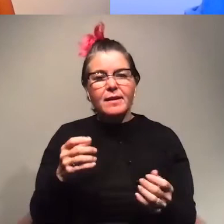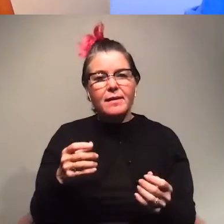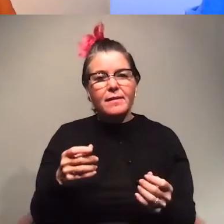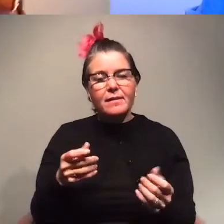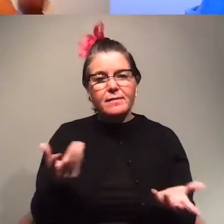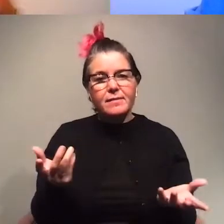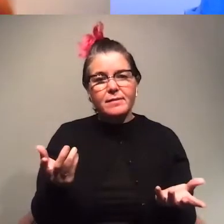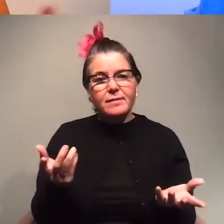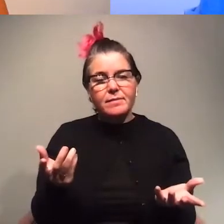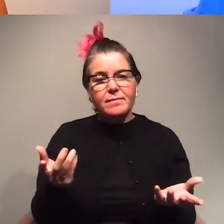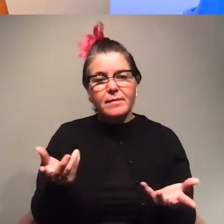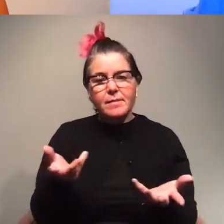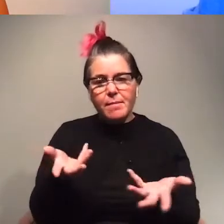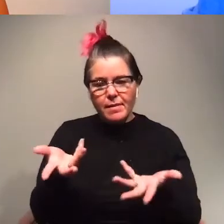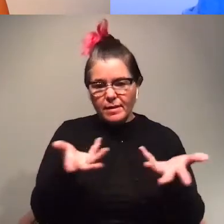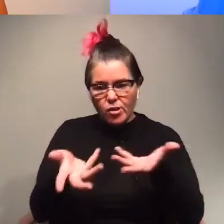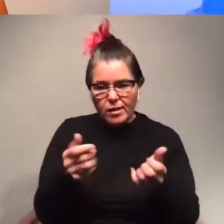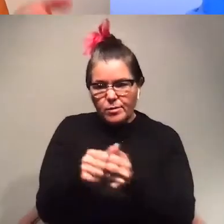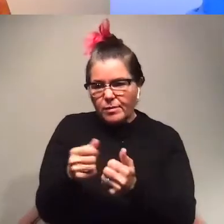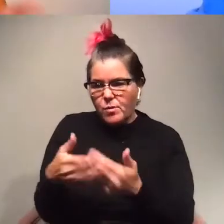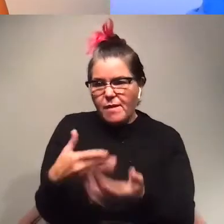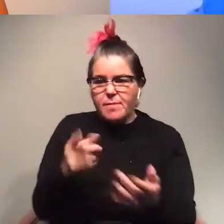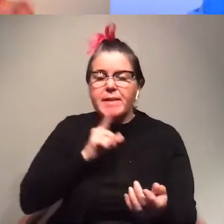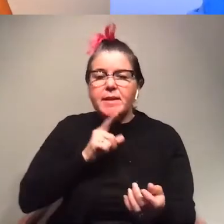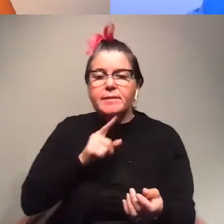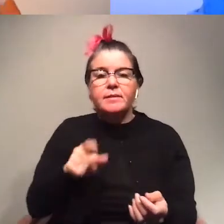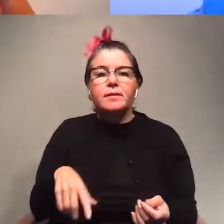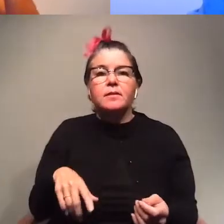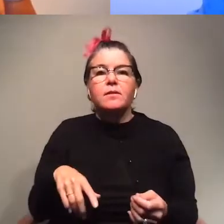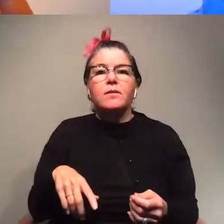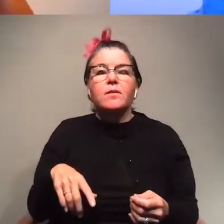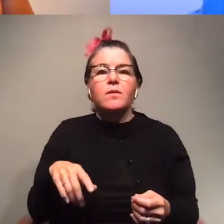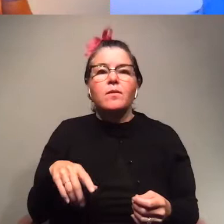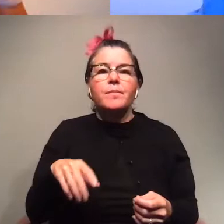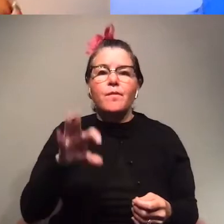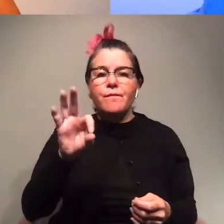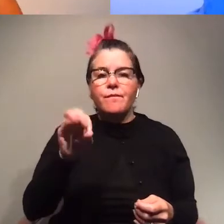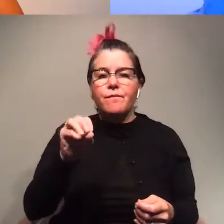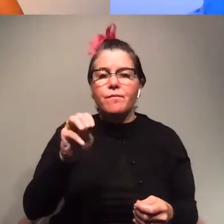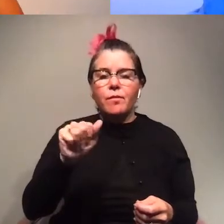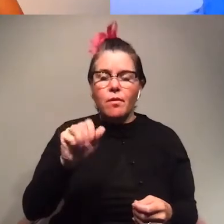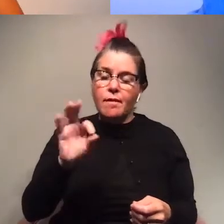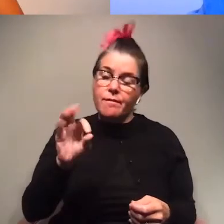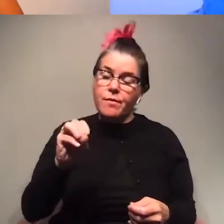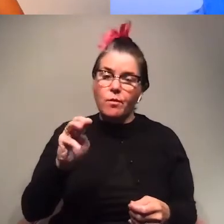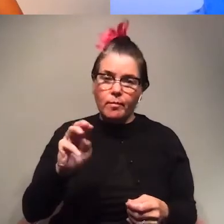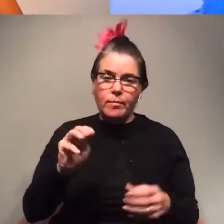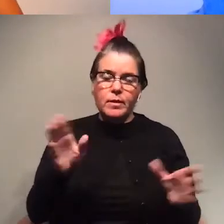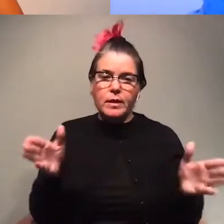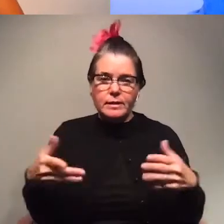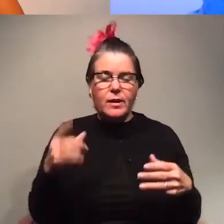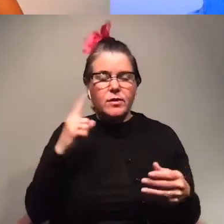up interacting with, or like our expanded polystyrene, our foam containers that we end up using for